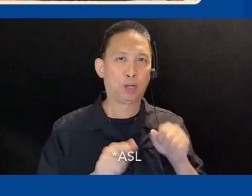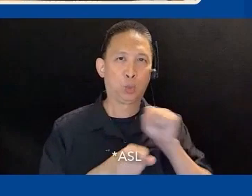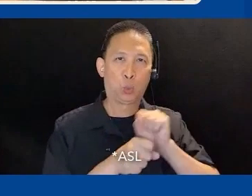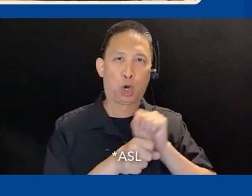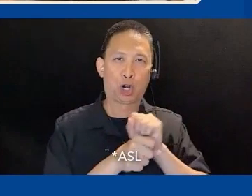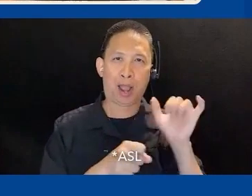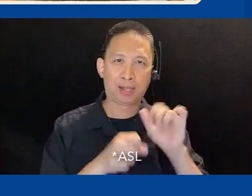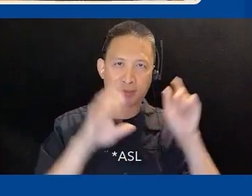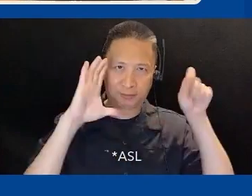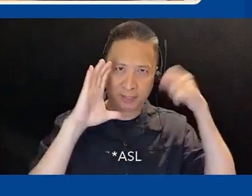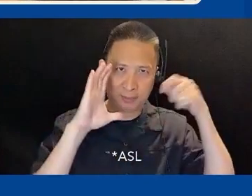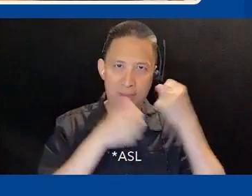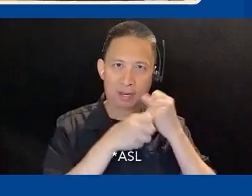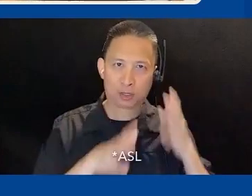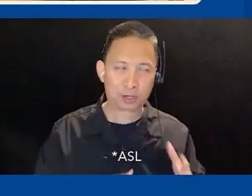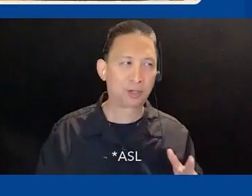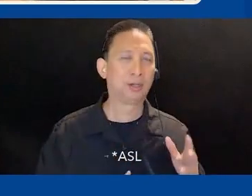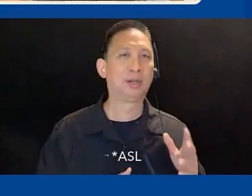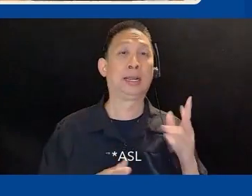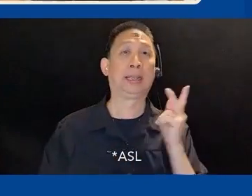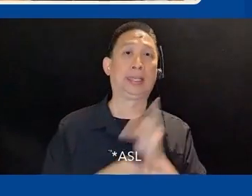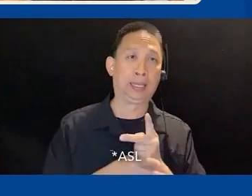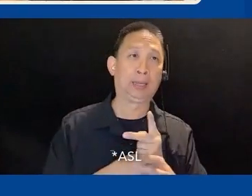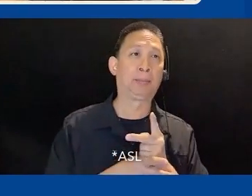visibility, you know, sort of spectrum.